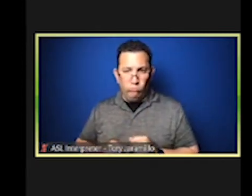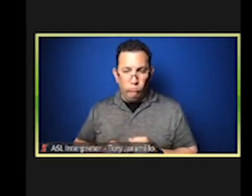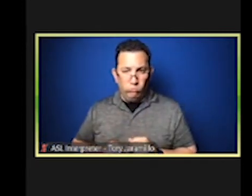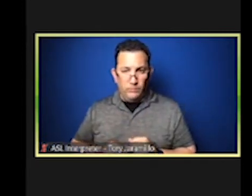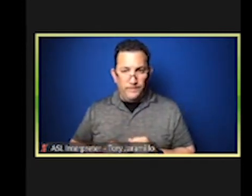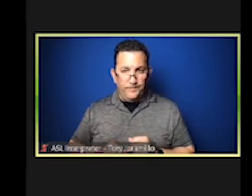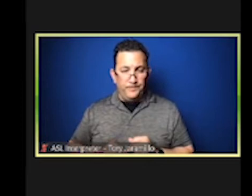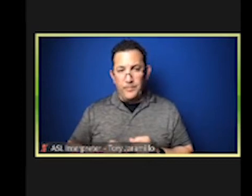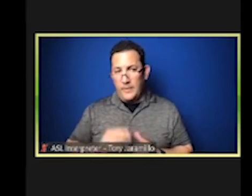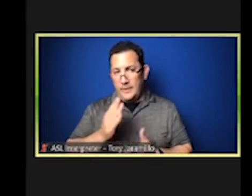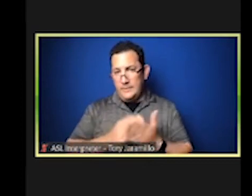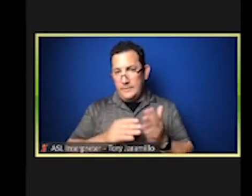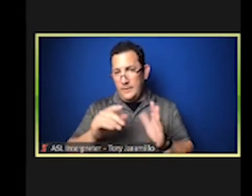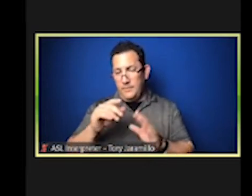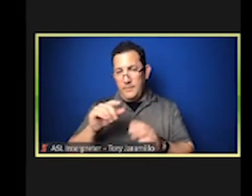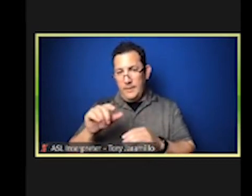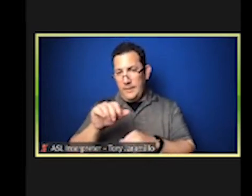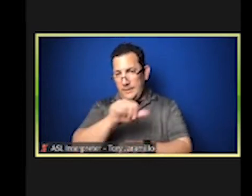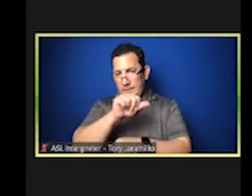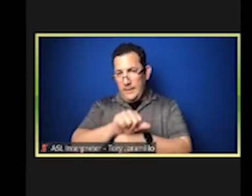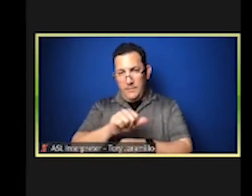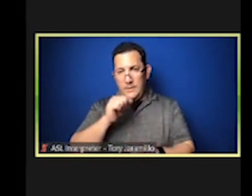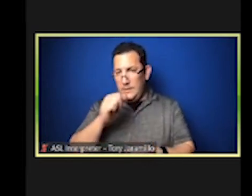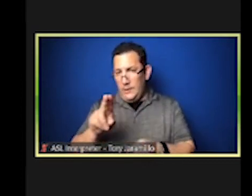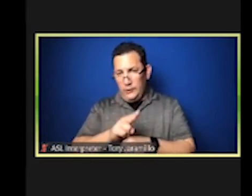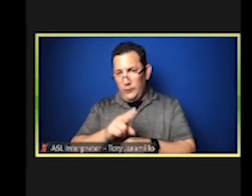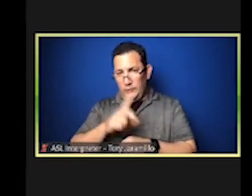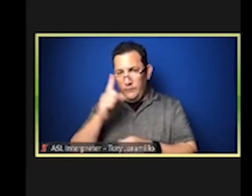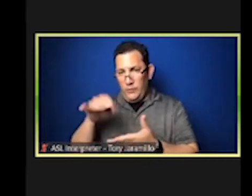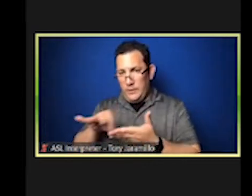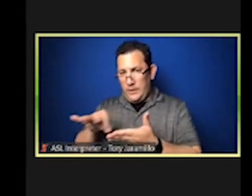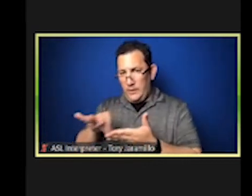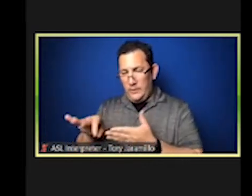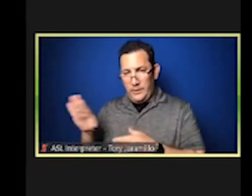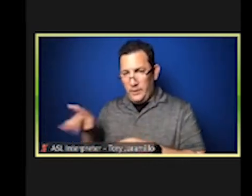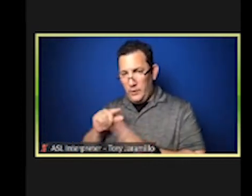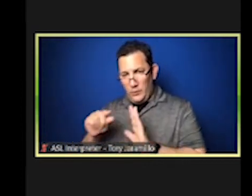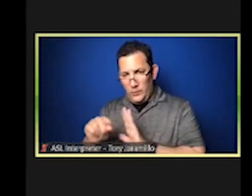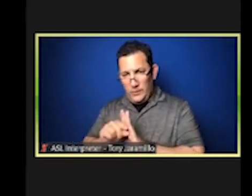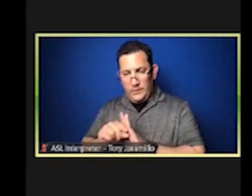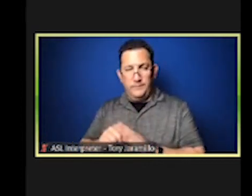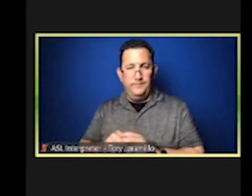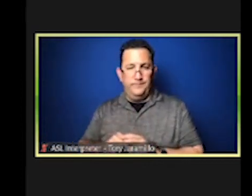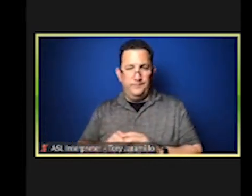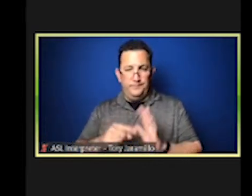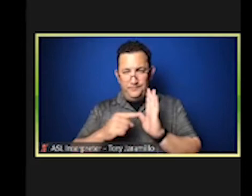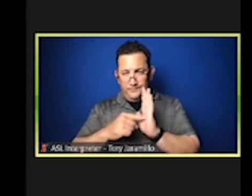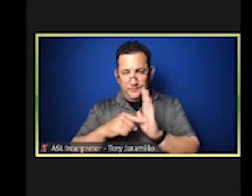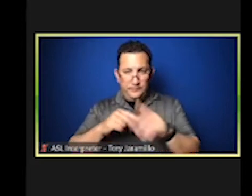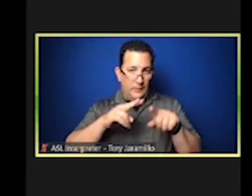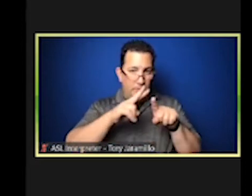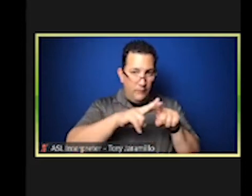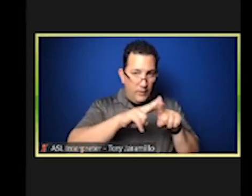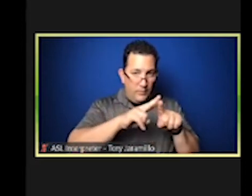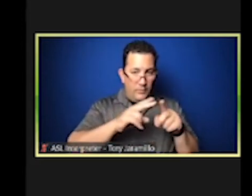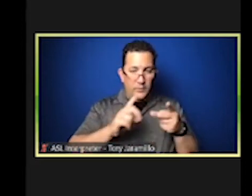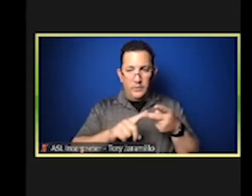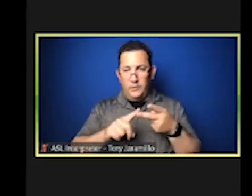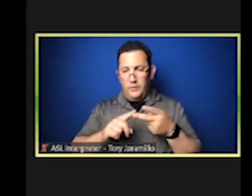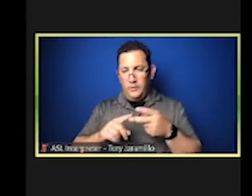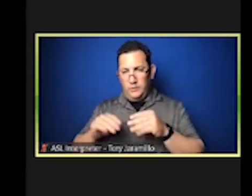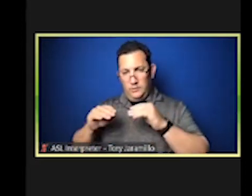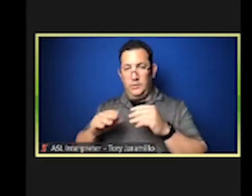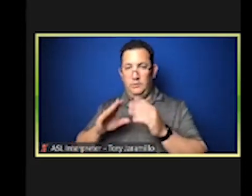following assignments will not be used in calculating the student's overall grade: vocabulary, direct